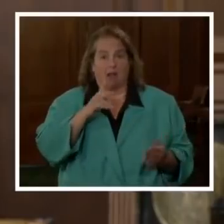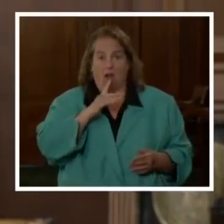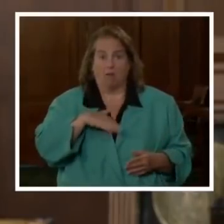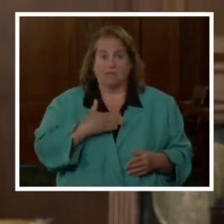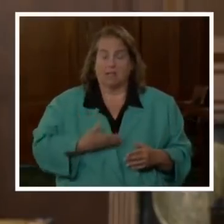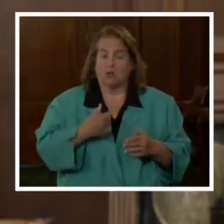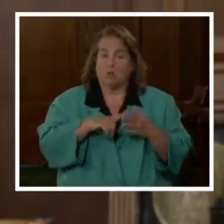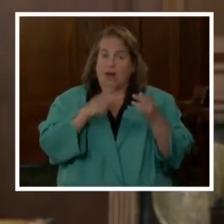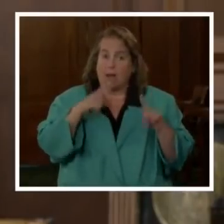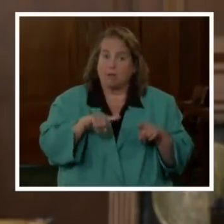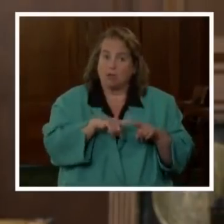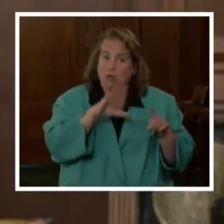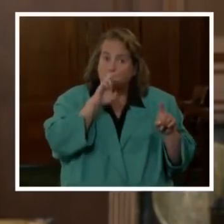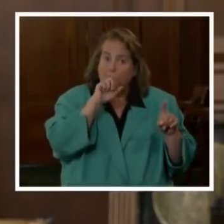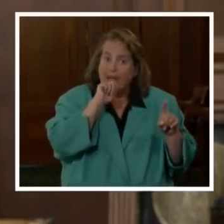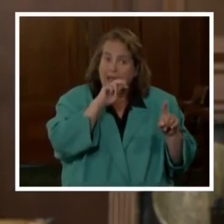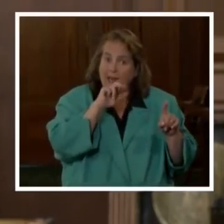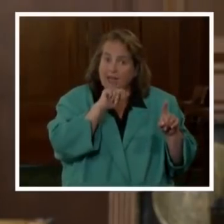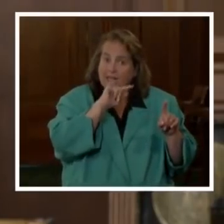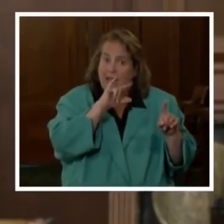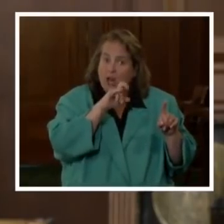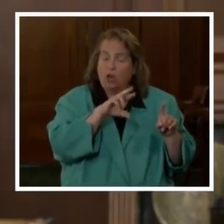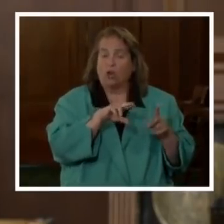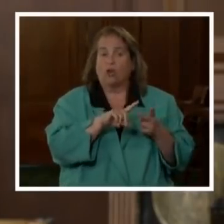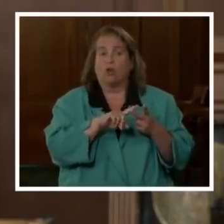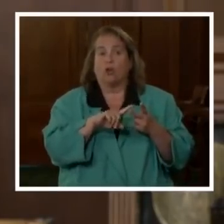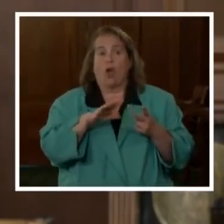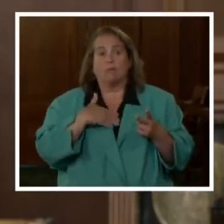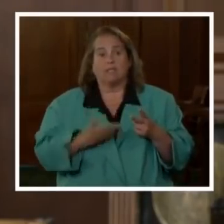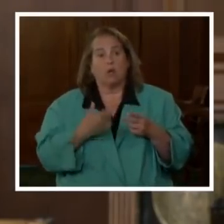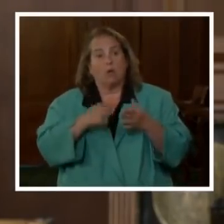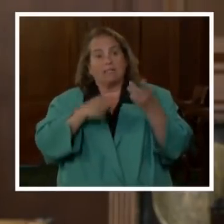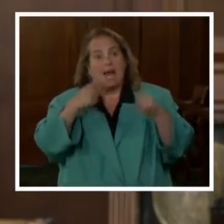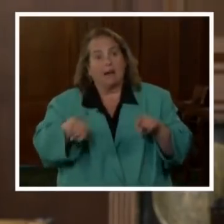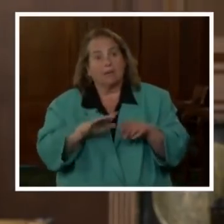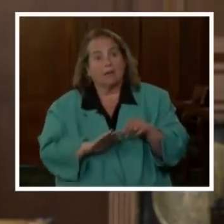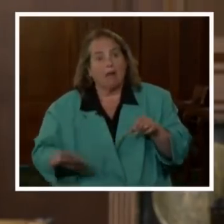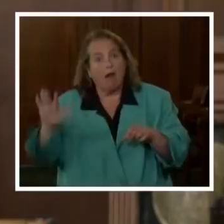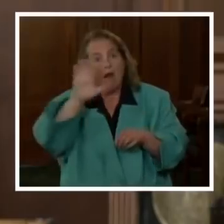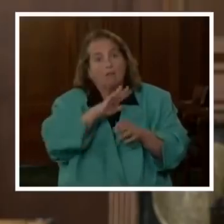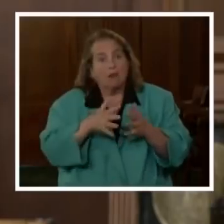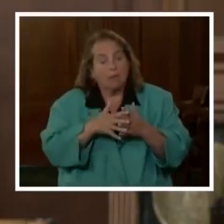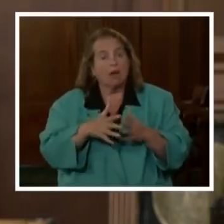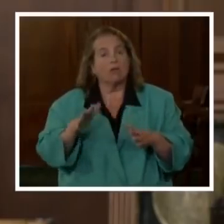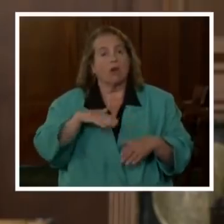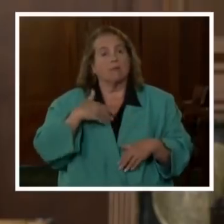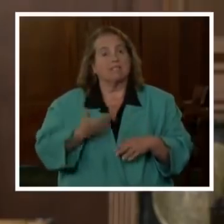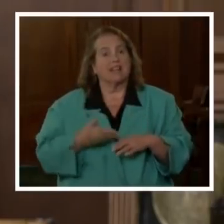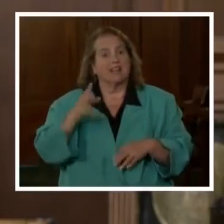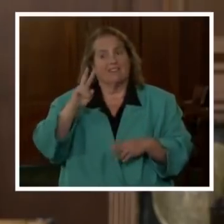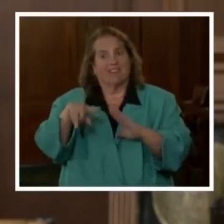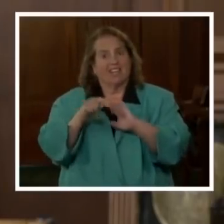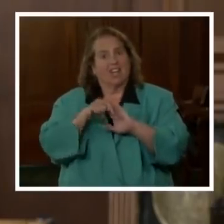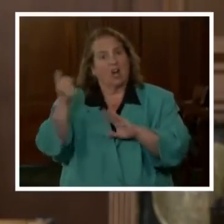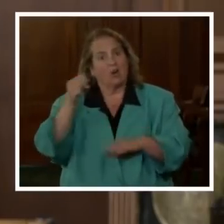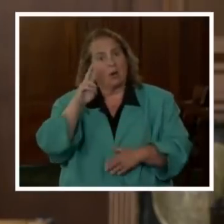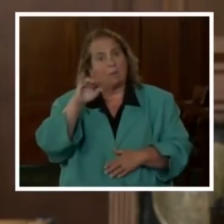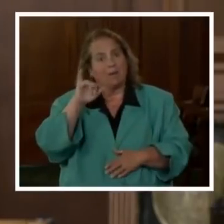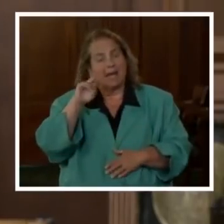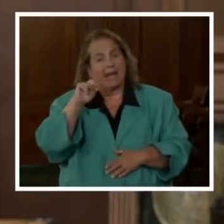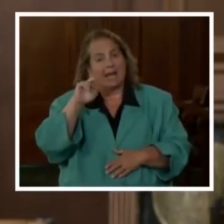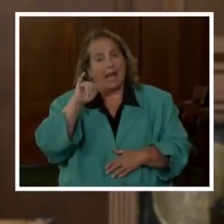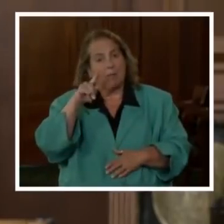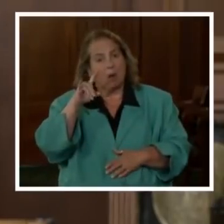what happened to Breonna Taylor. They're upset with what's happening in America. They're upset with a video out of Minneapolis and one out of Georgia that